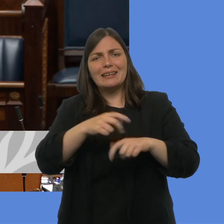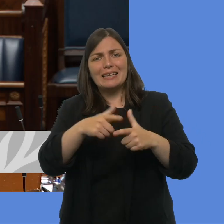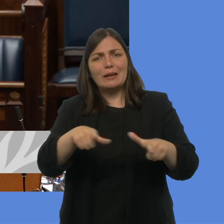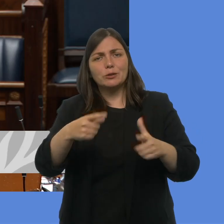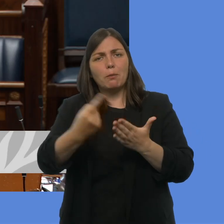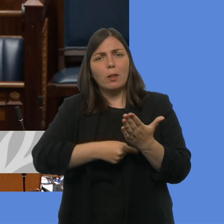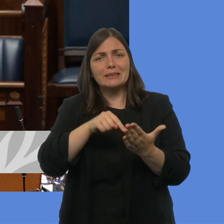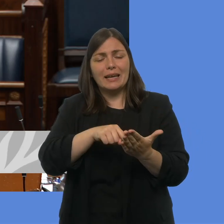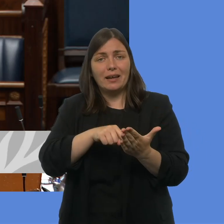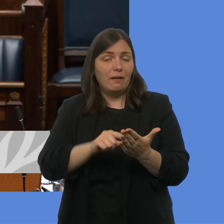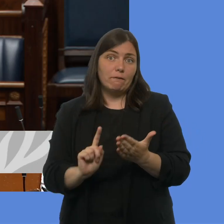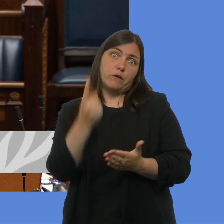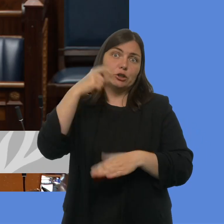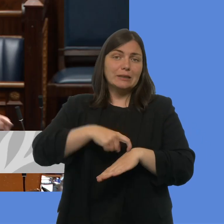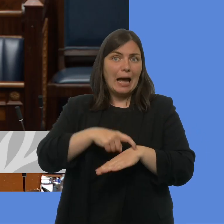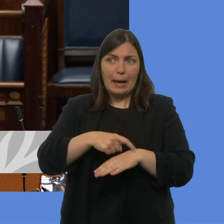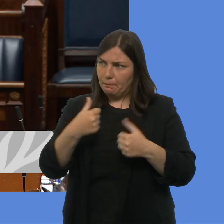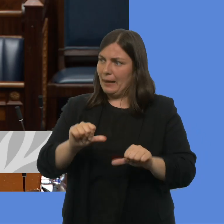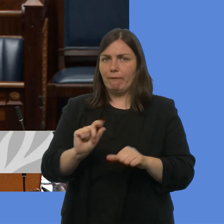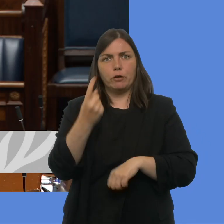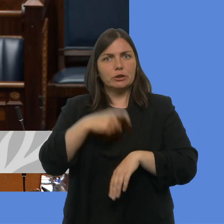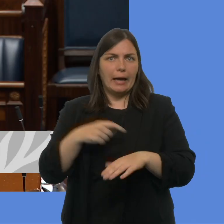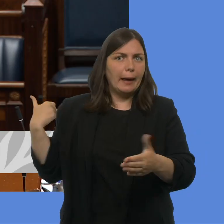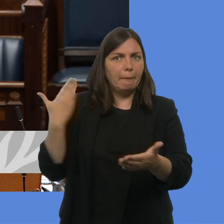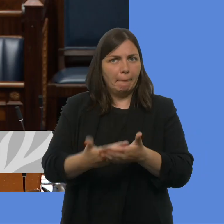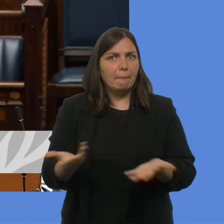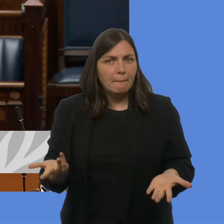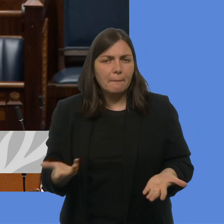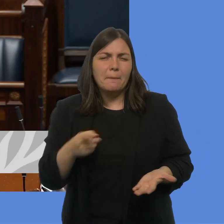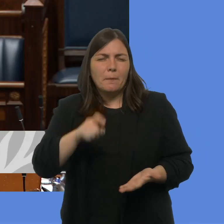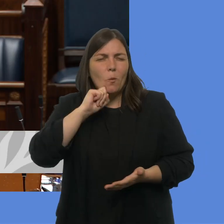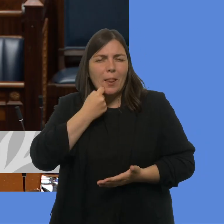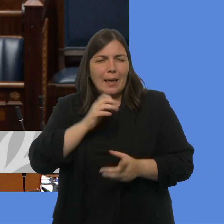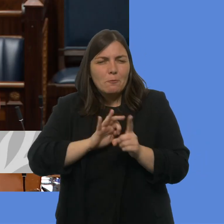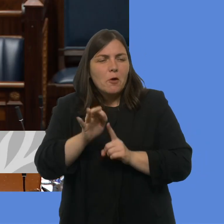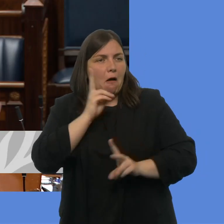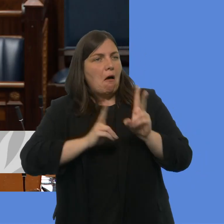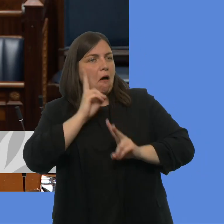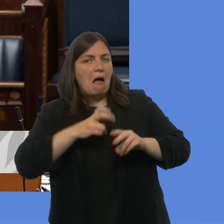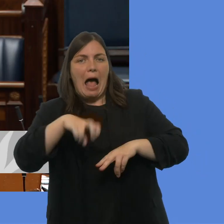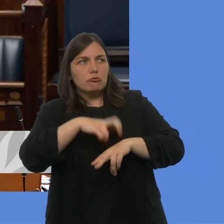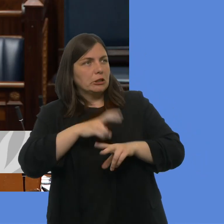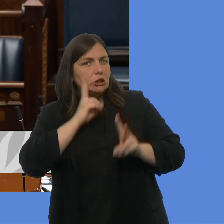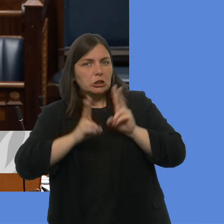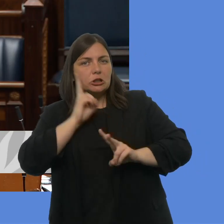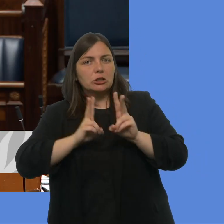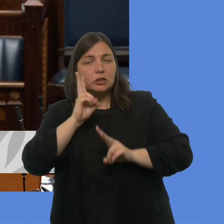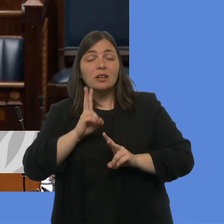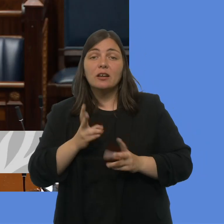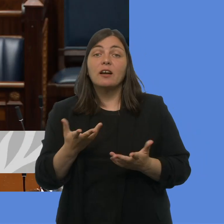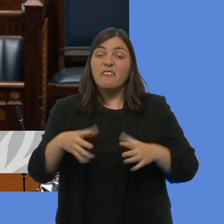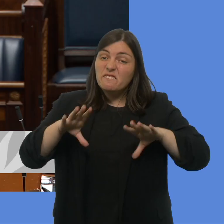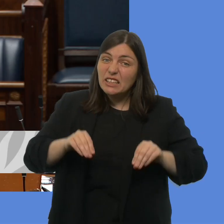in the north, and I think that will further improve the visibility of the language. So we can and we must do more. We must